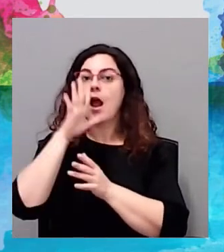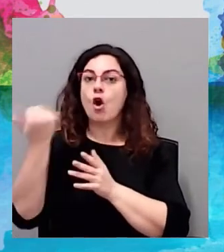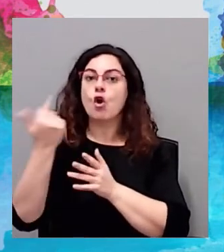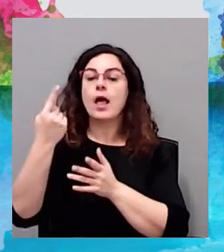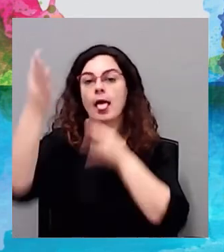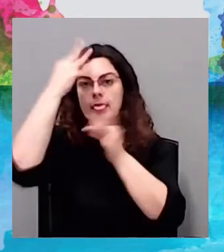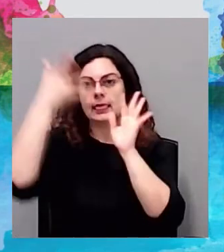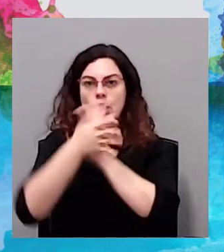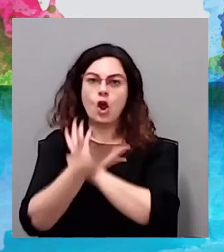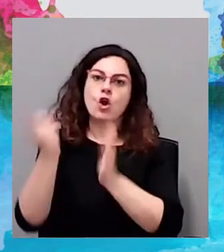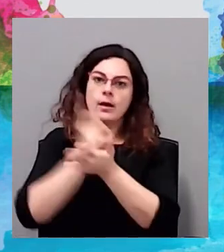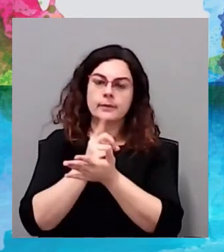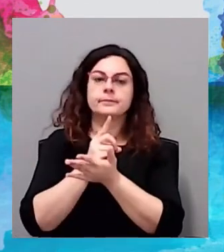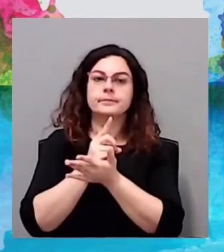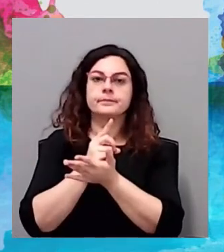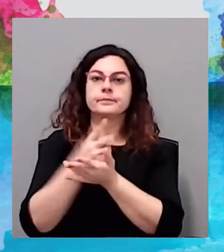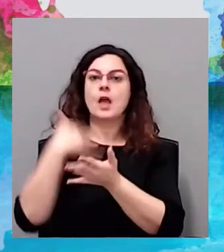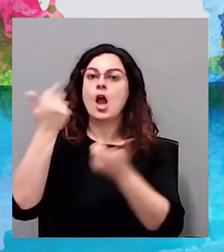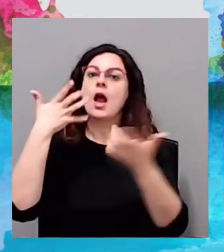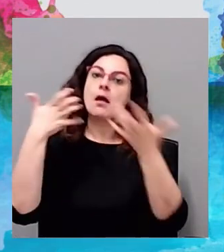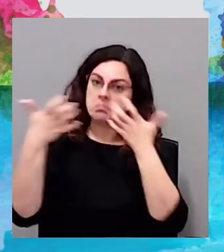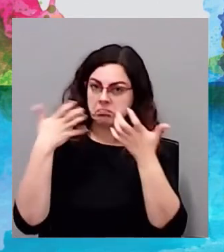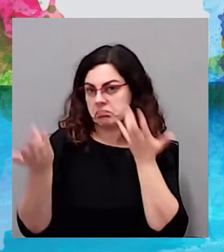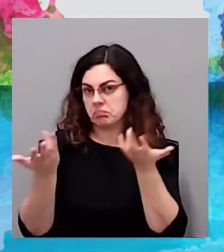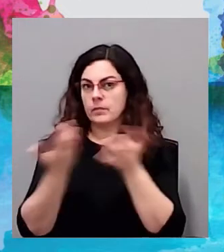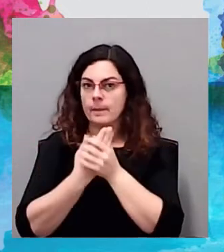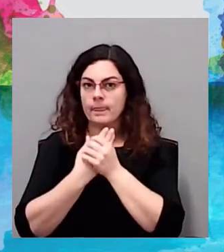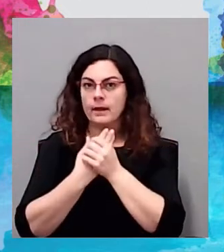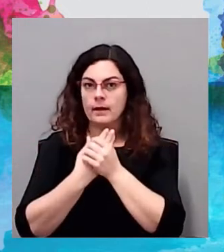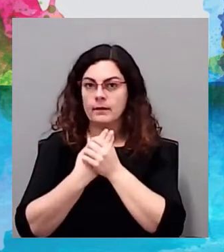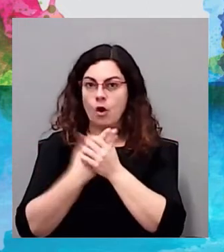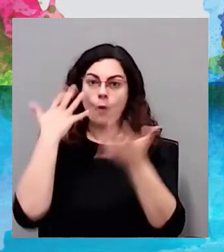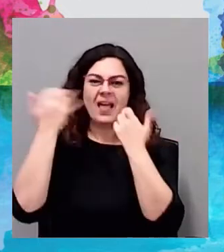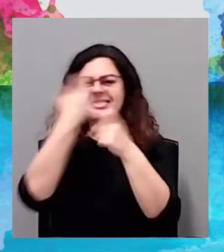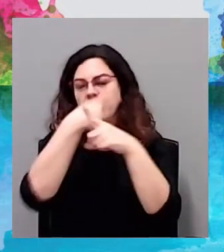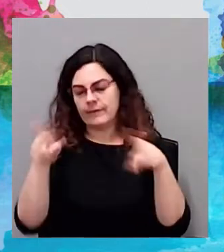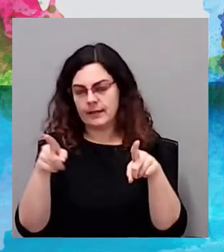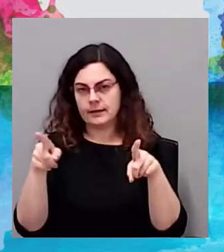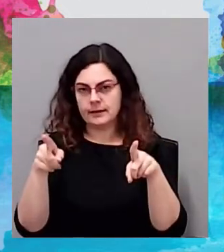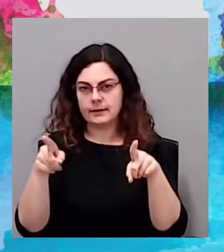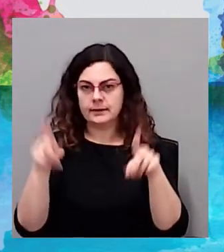Now let's take a look at a description of a work.